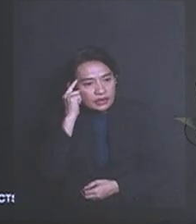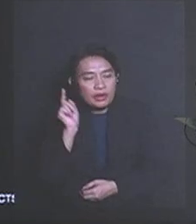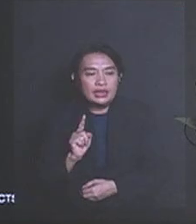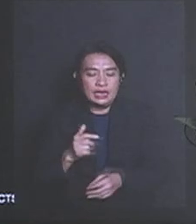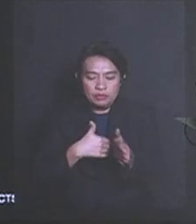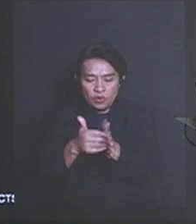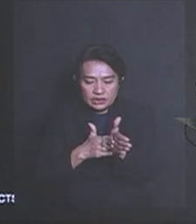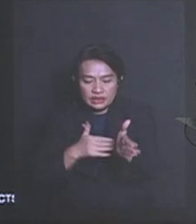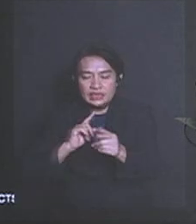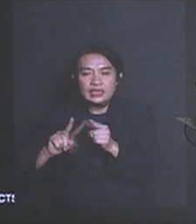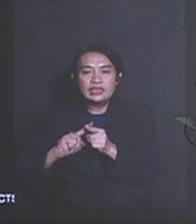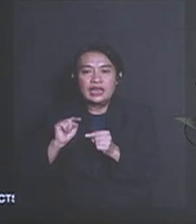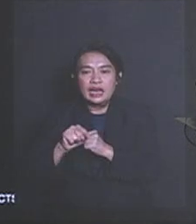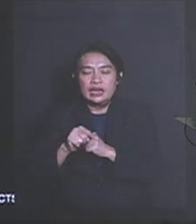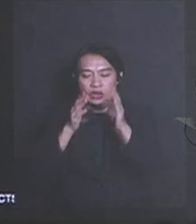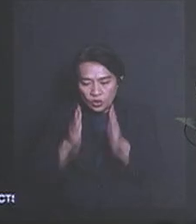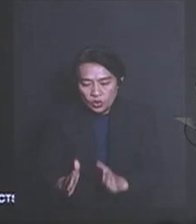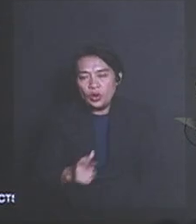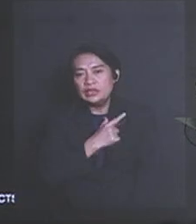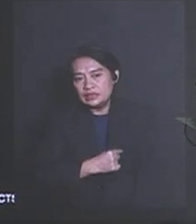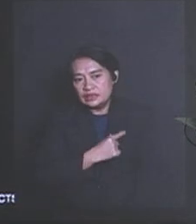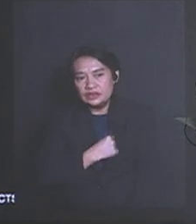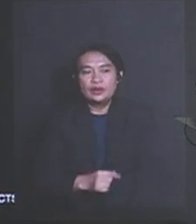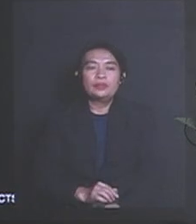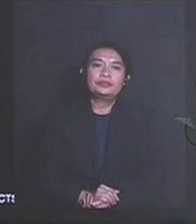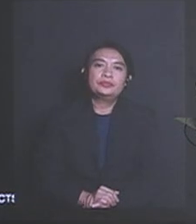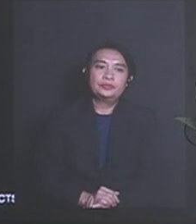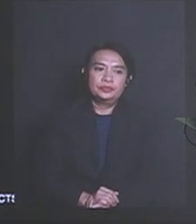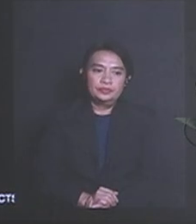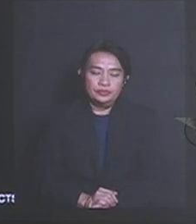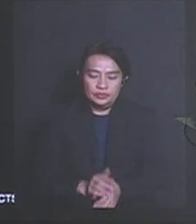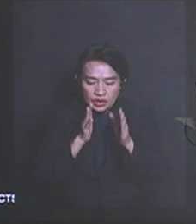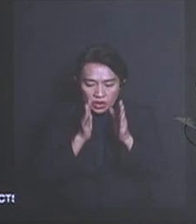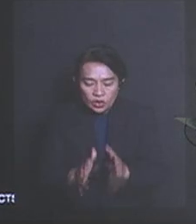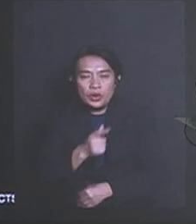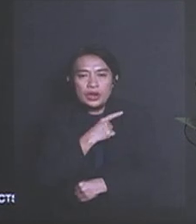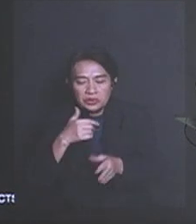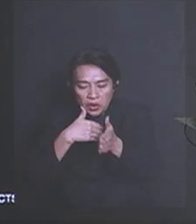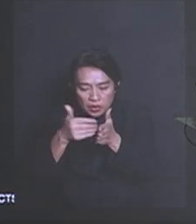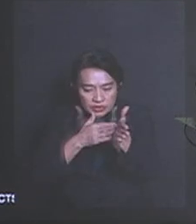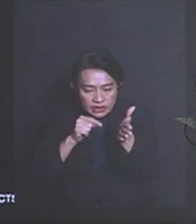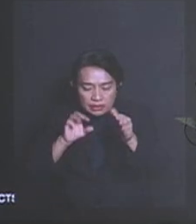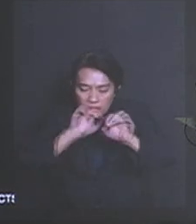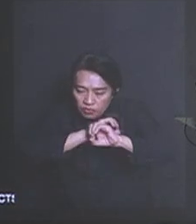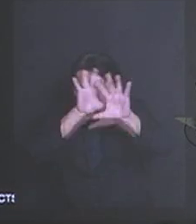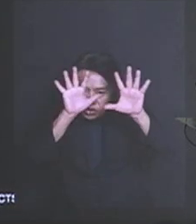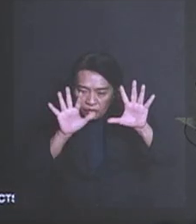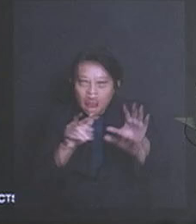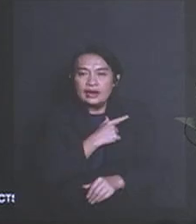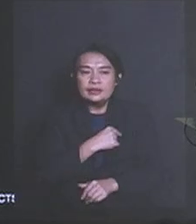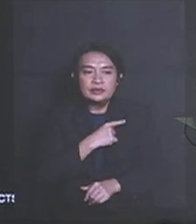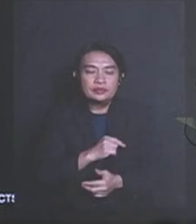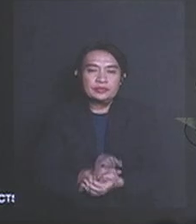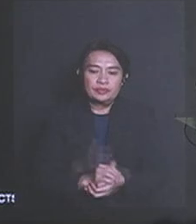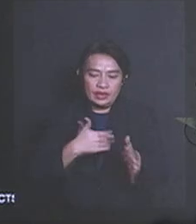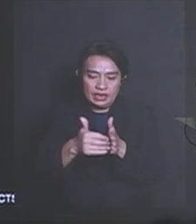very bright color elements that we have found hidden inside Klong Toi for us is a real Klong Toi style. Also, in order